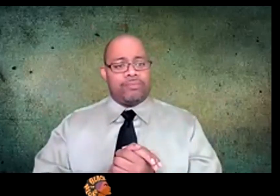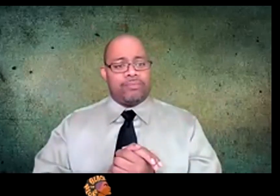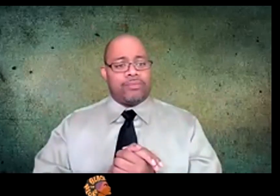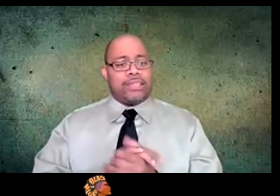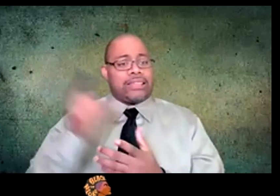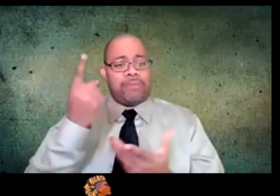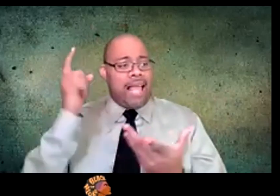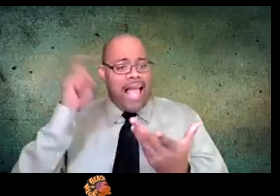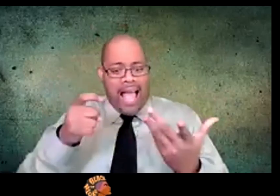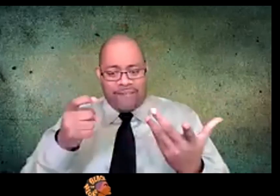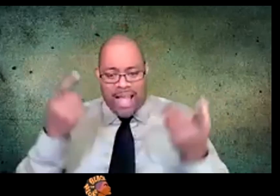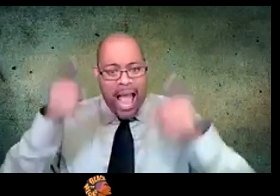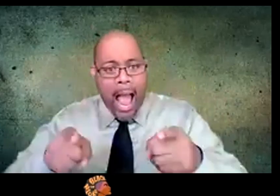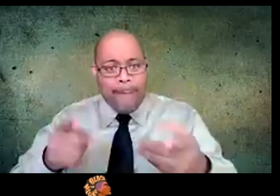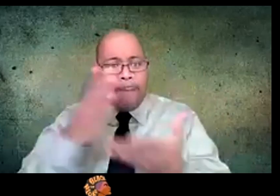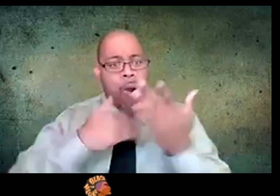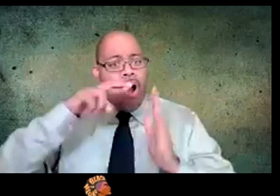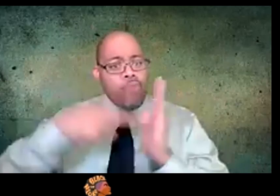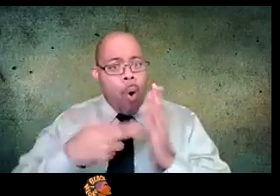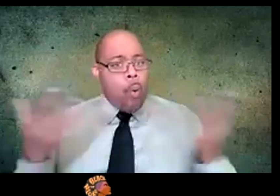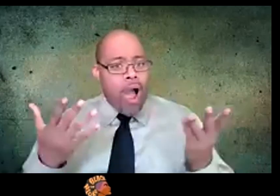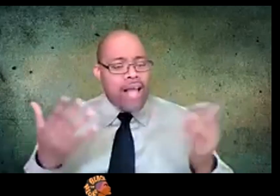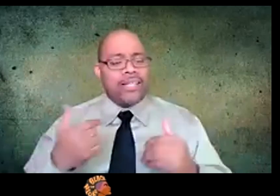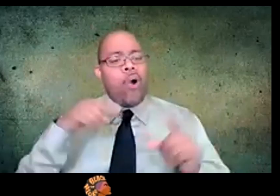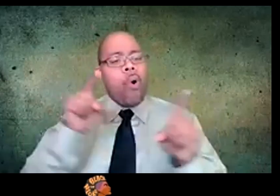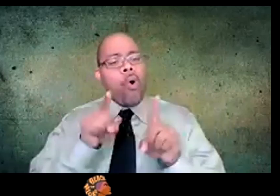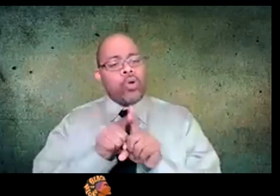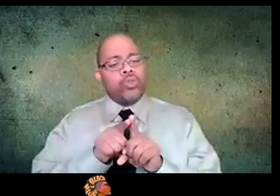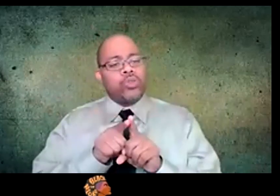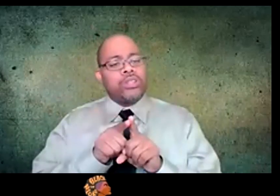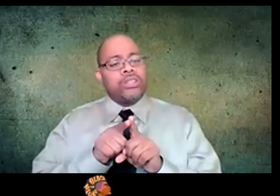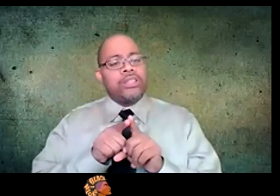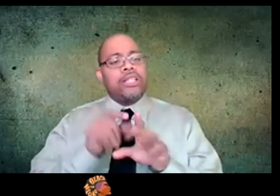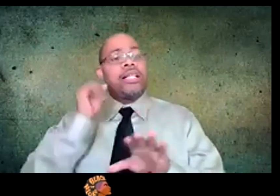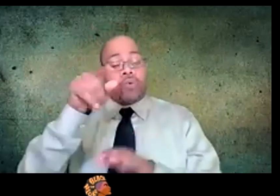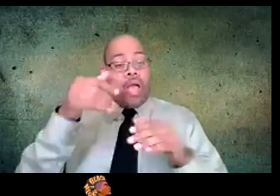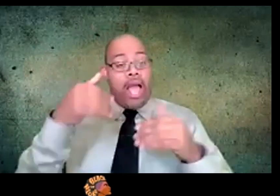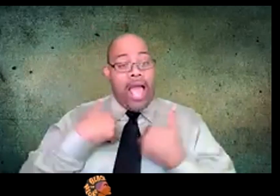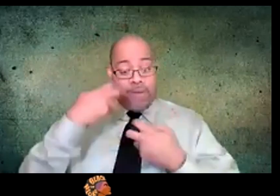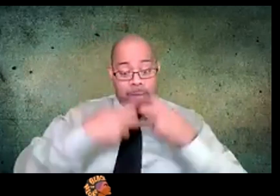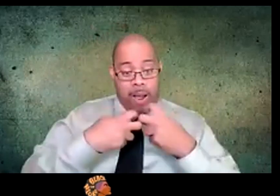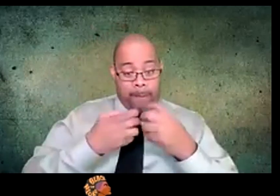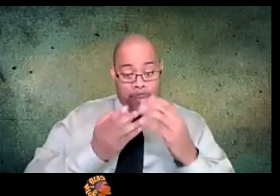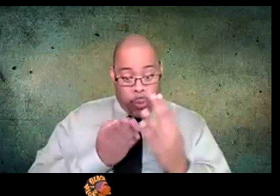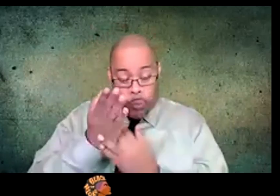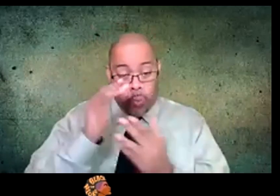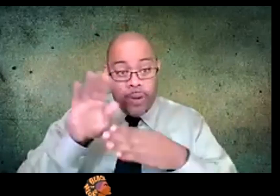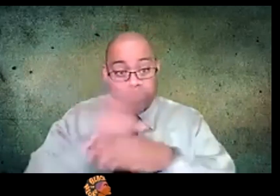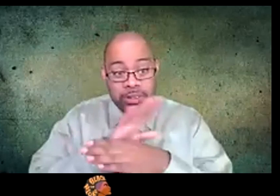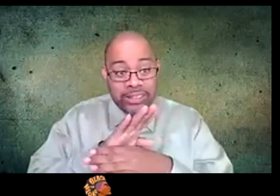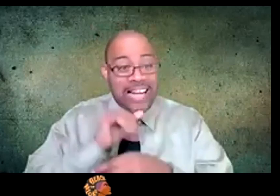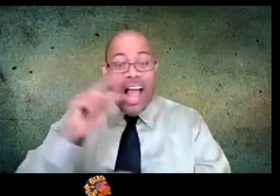something's got to give. So part of my role is to also, so if you're having trouble breaking into industry, you're